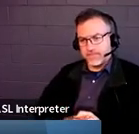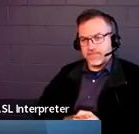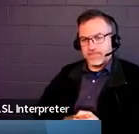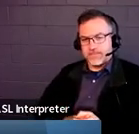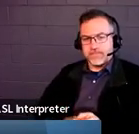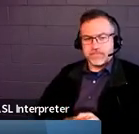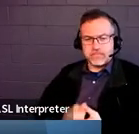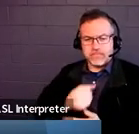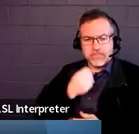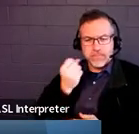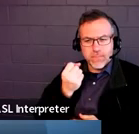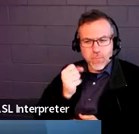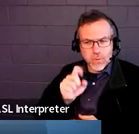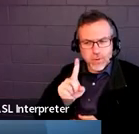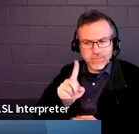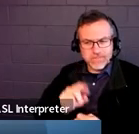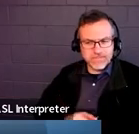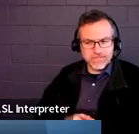hold on, I'm trying to.